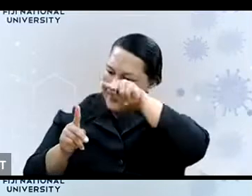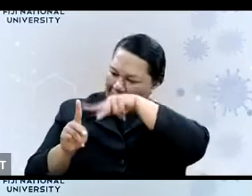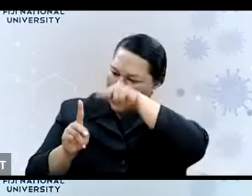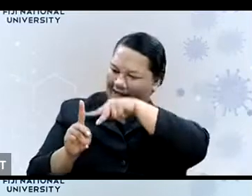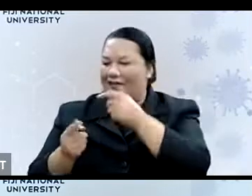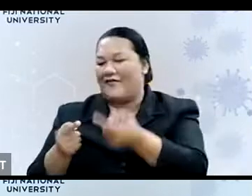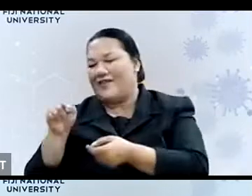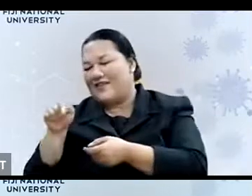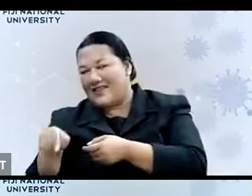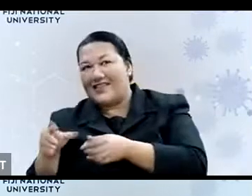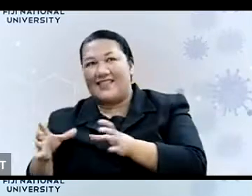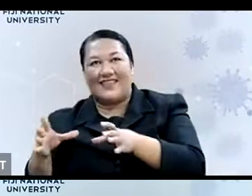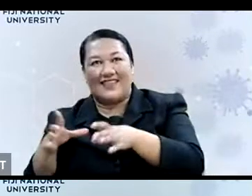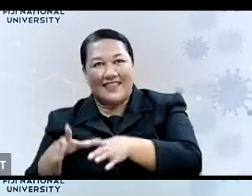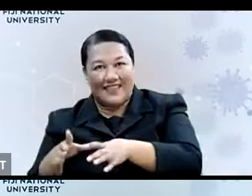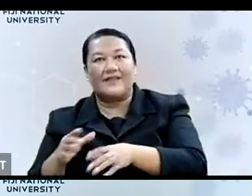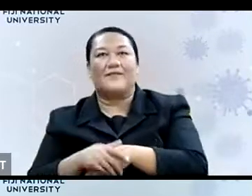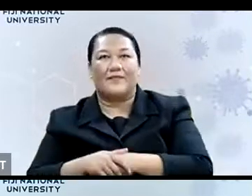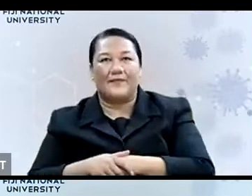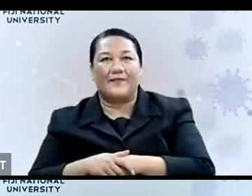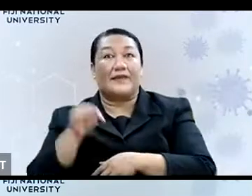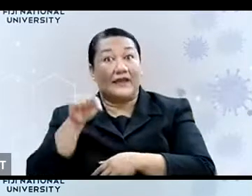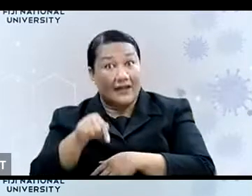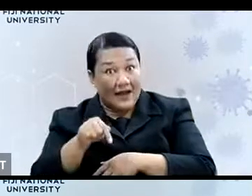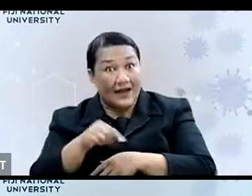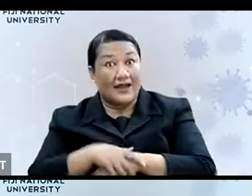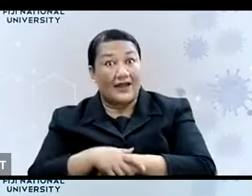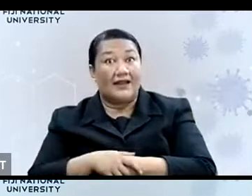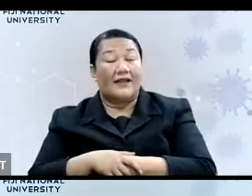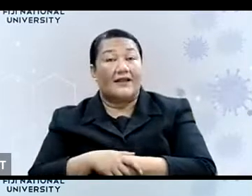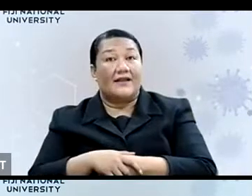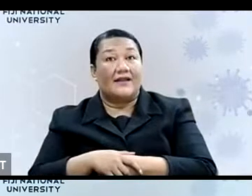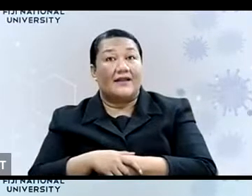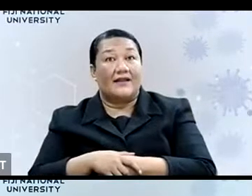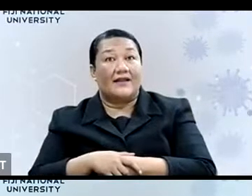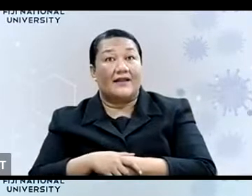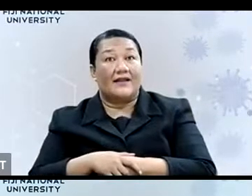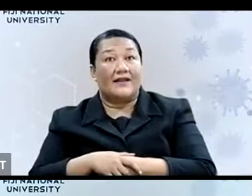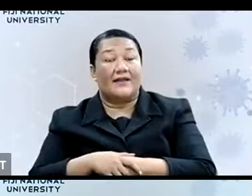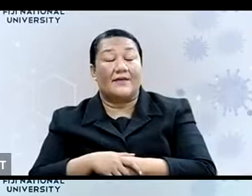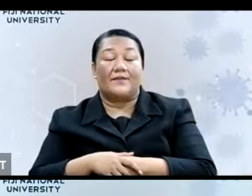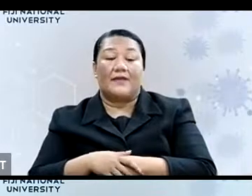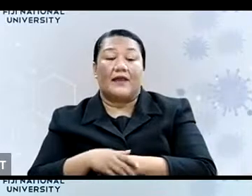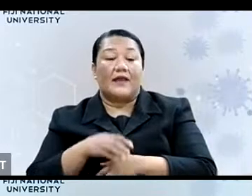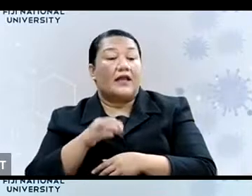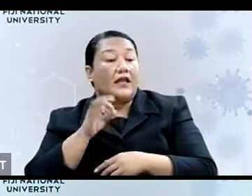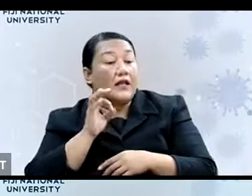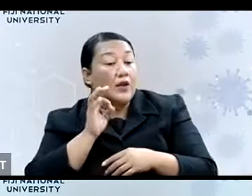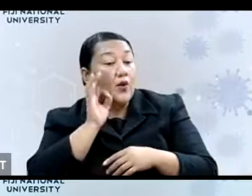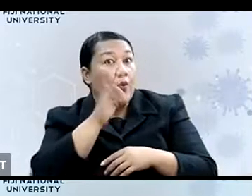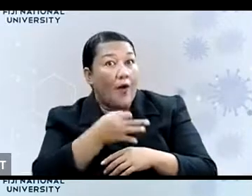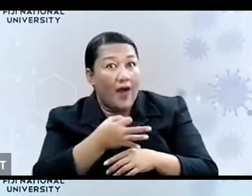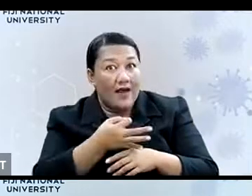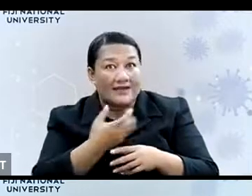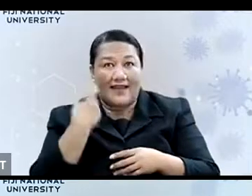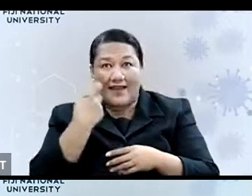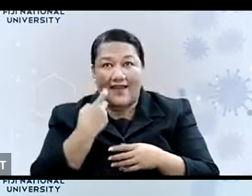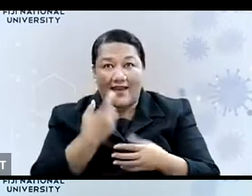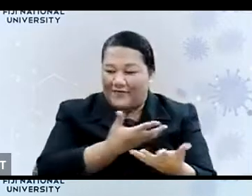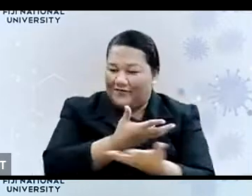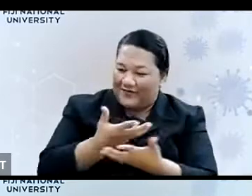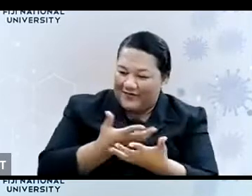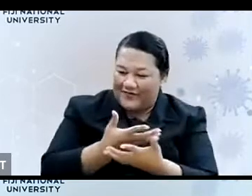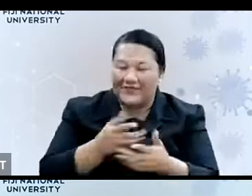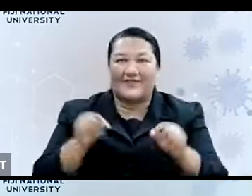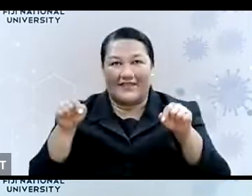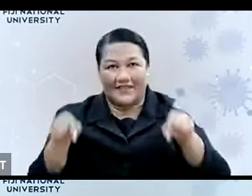And in that, it requires give and take here and there. But having said